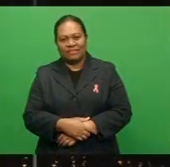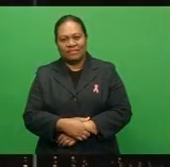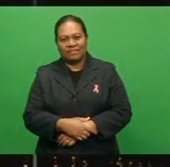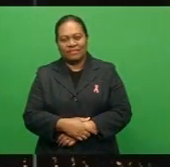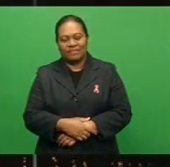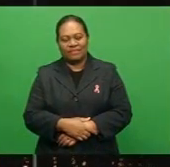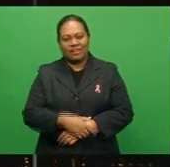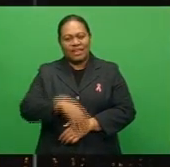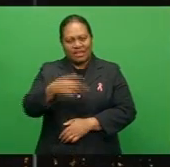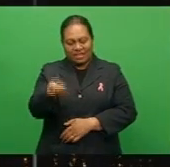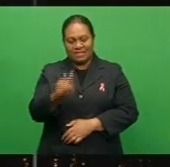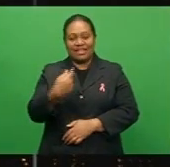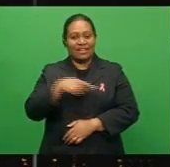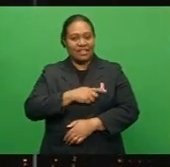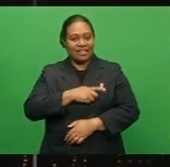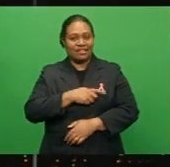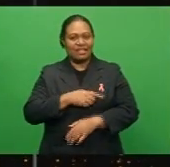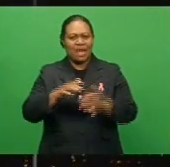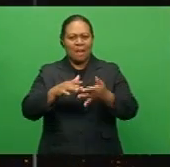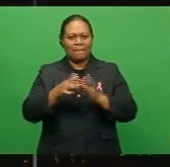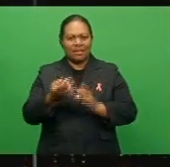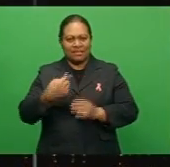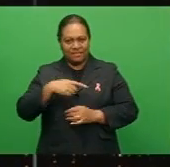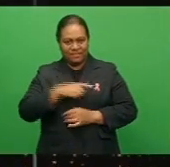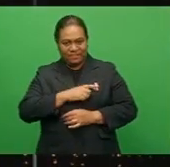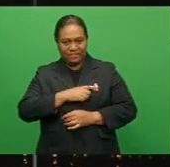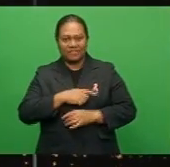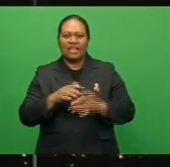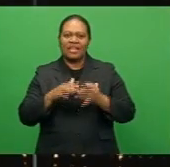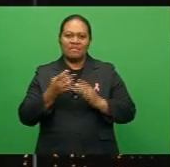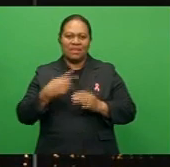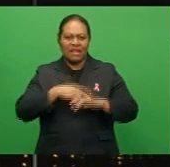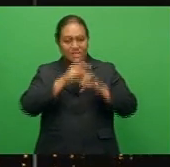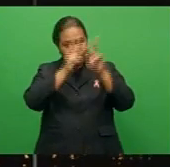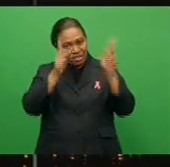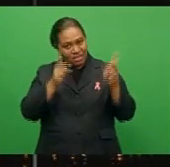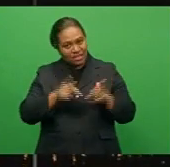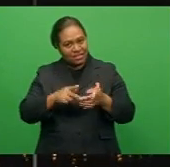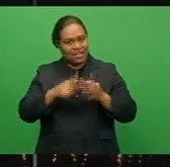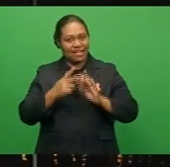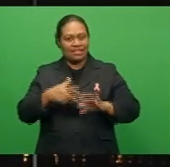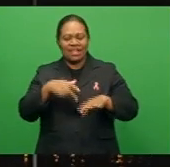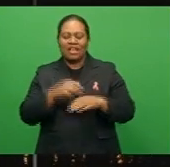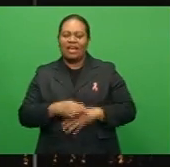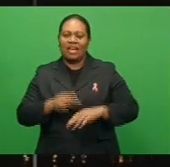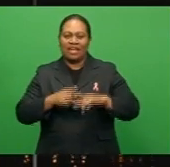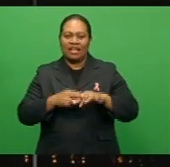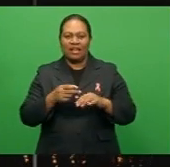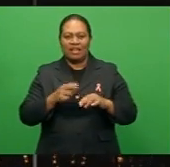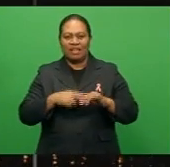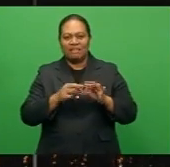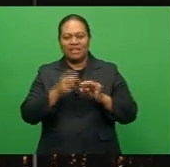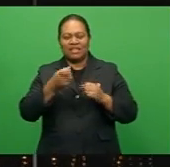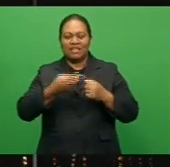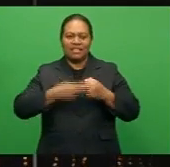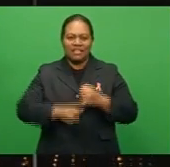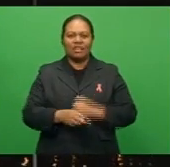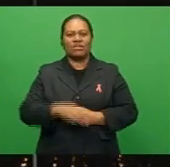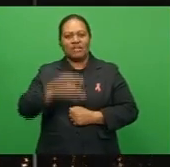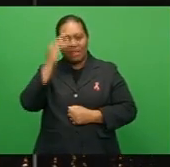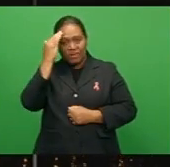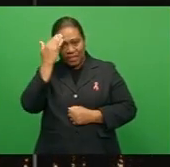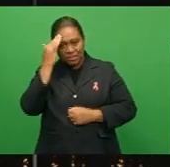and directs a strong southeasterly wind flow over Fiji waters. Southeast winds 20 to 25 knots, rough seas can be